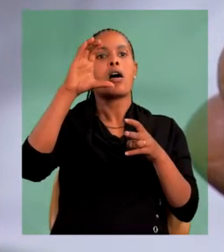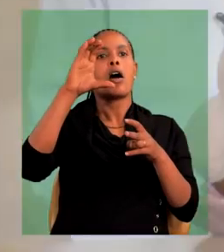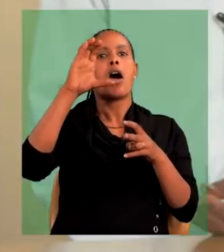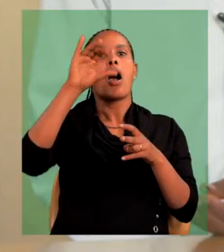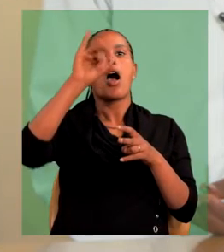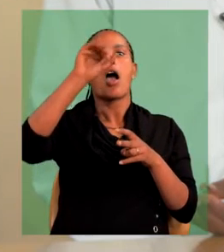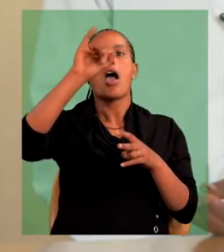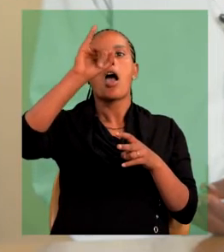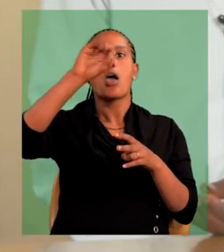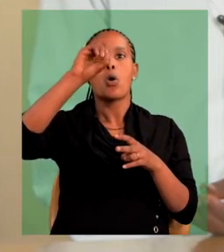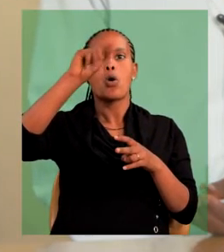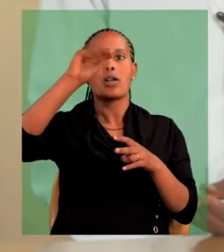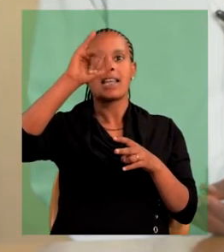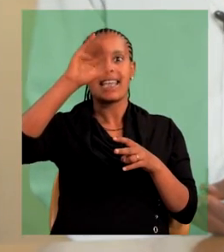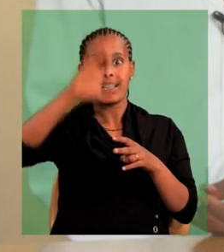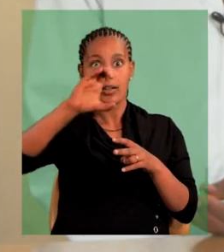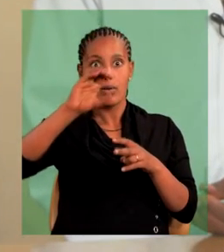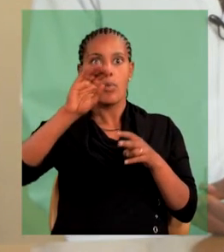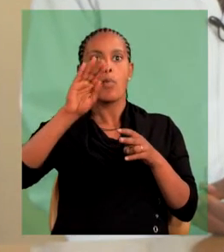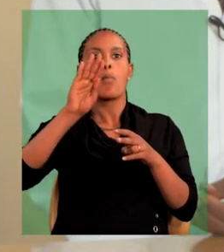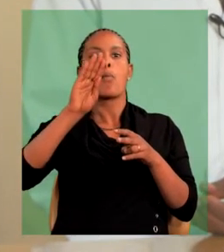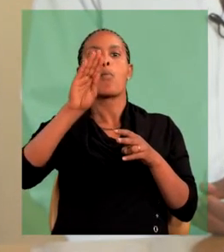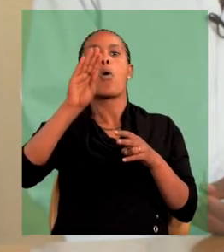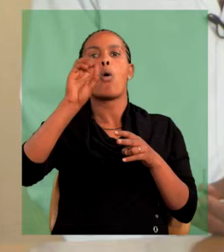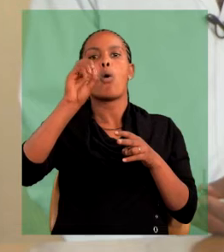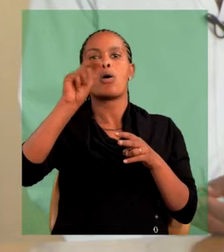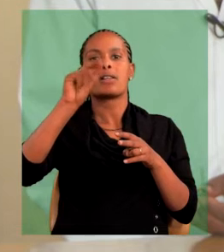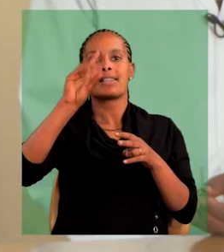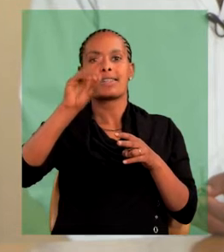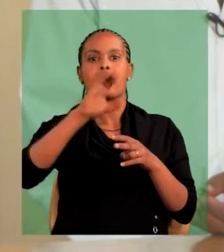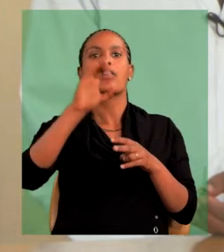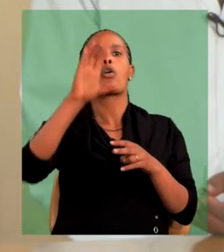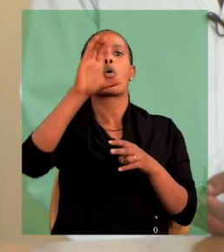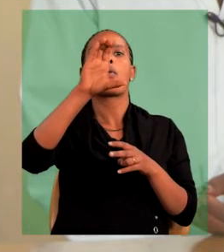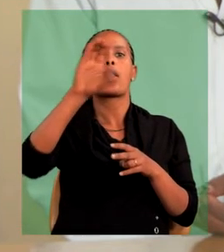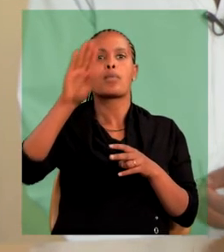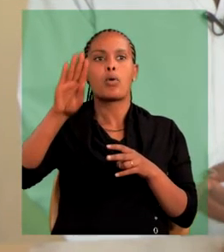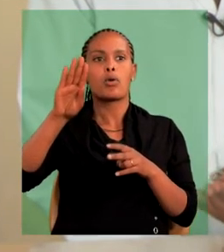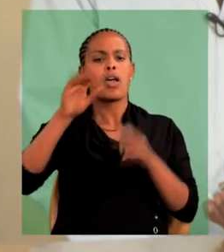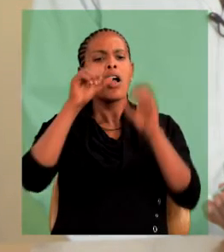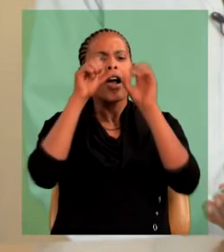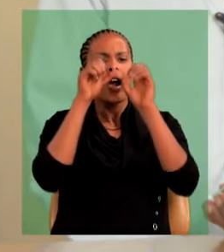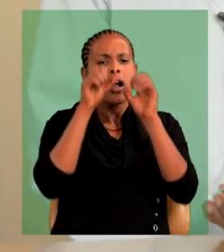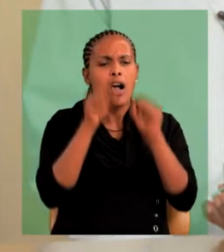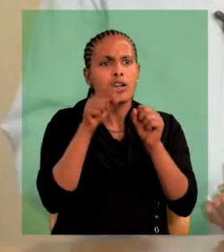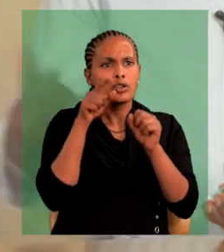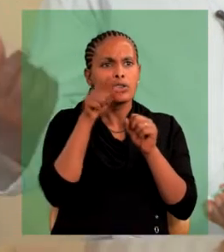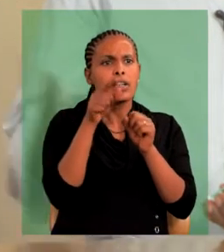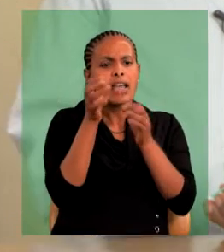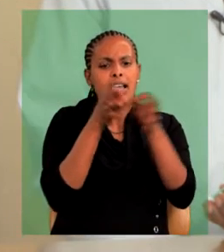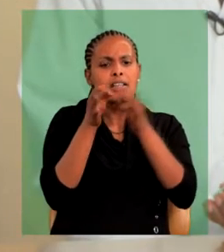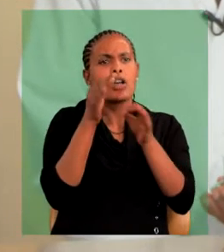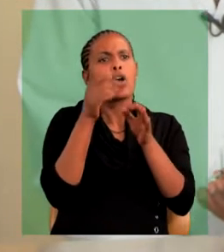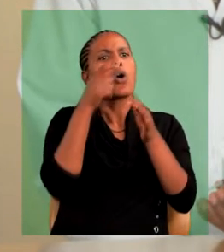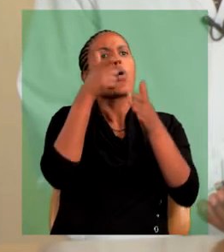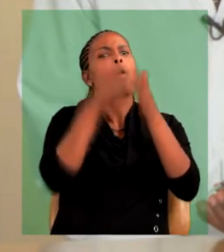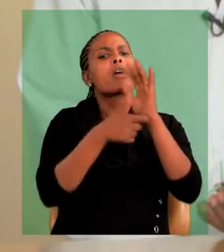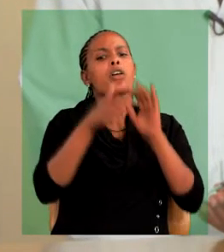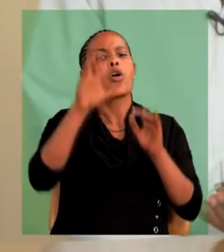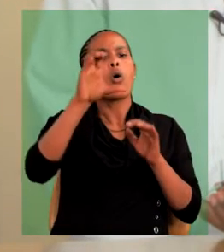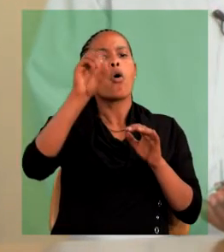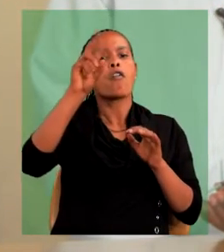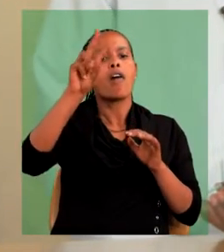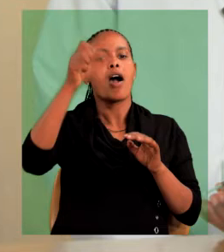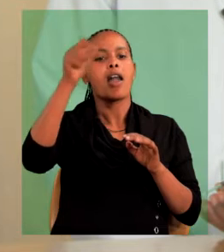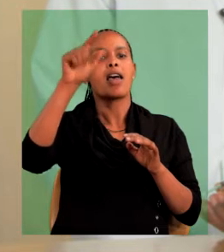and covalent bond. Covalent bond. Can you explain what covalent bond